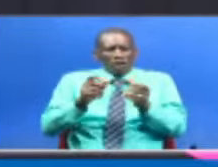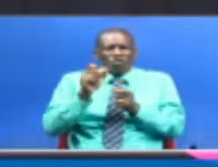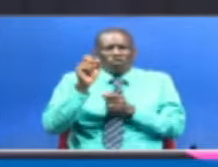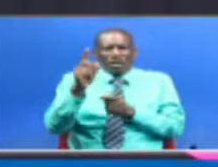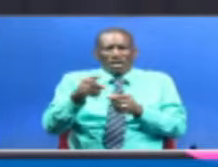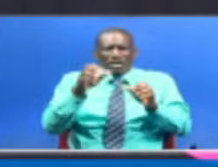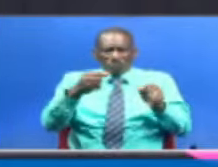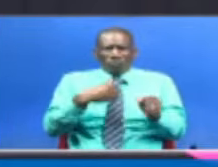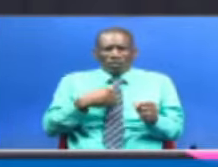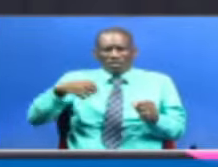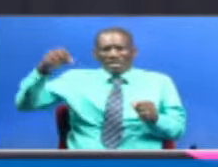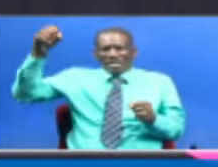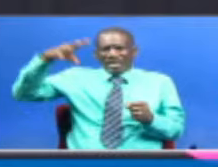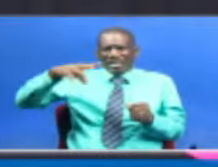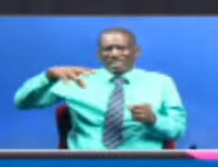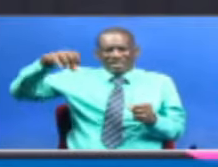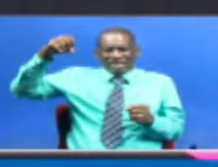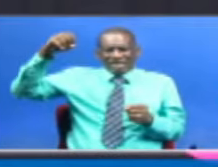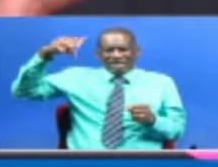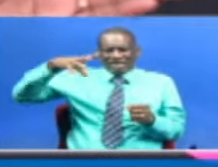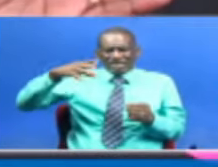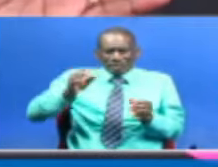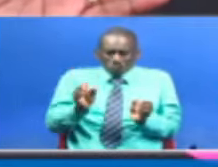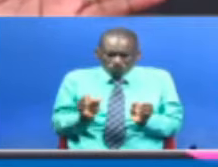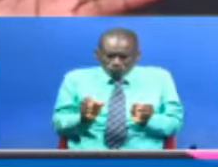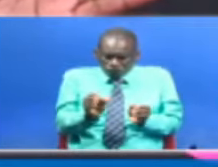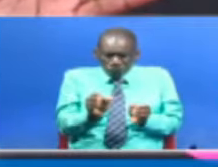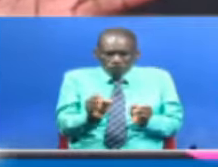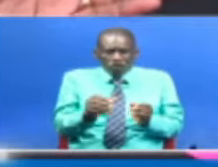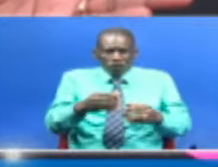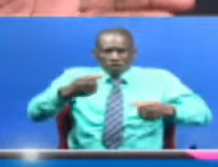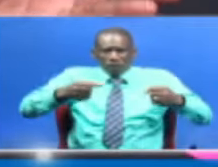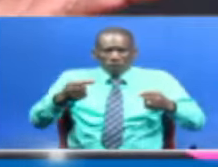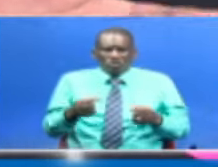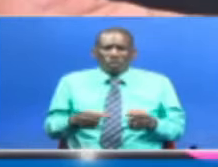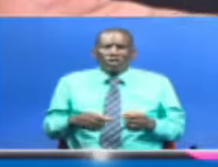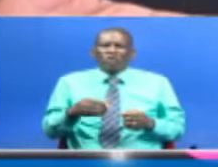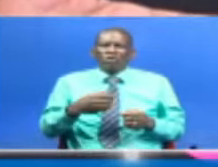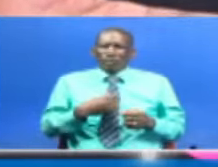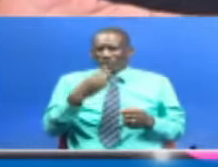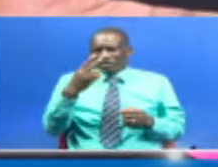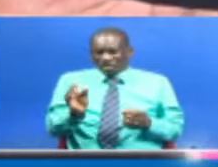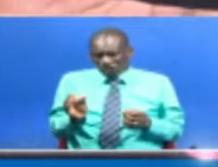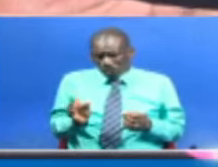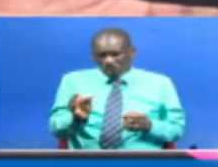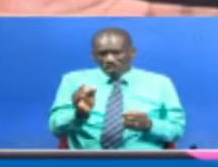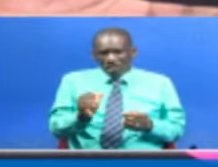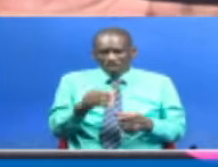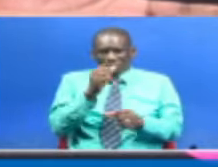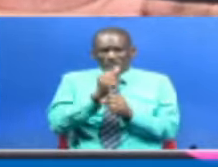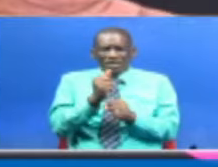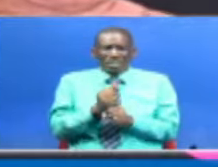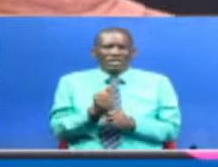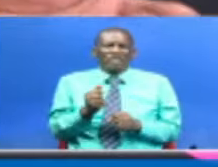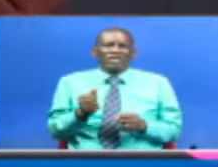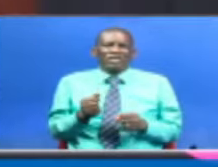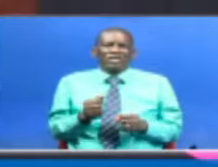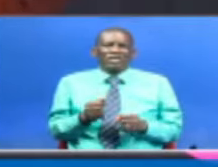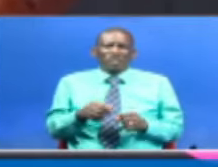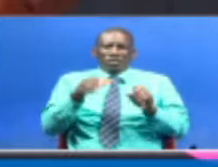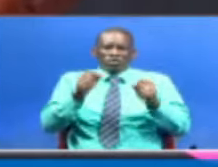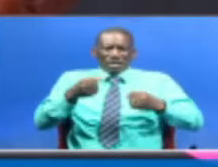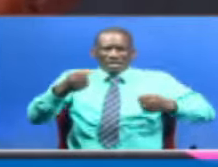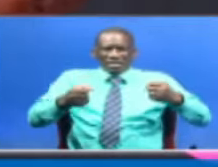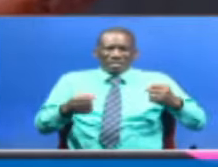have the electrical energy for charging your vehicles. We do see charging happening. You can drive